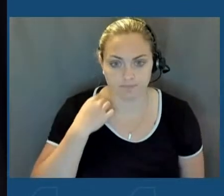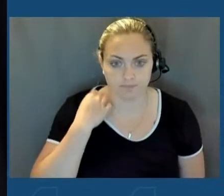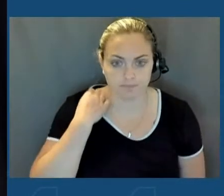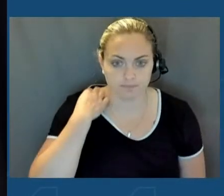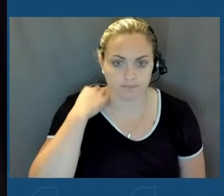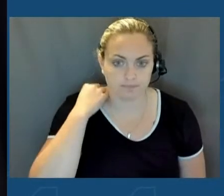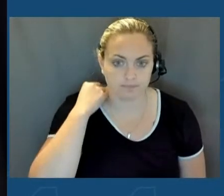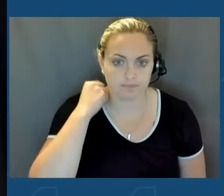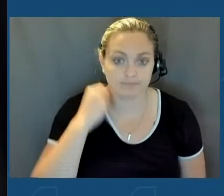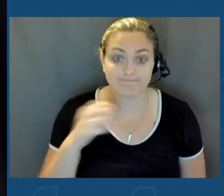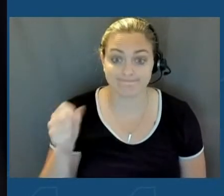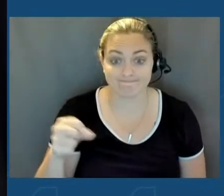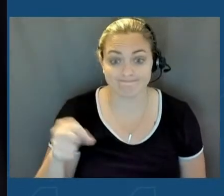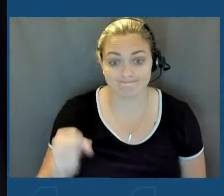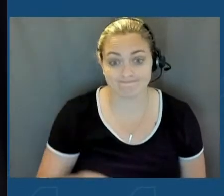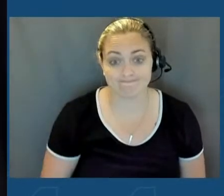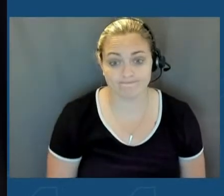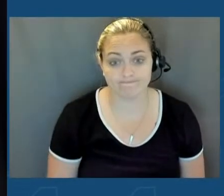Yeah.